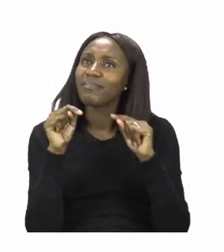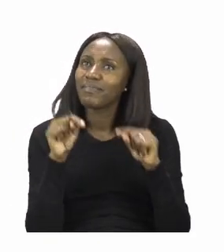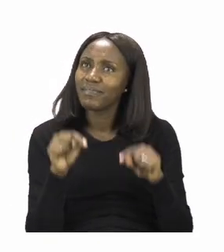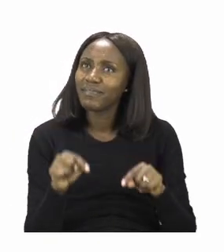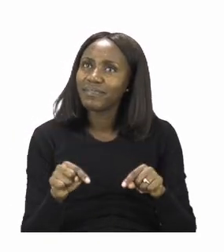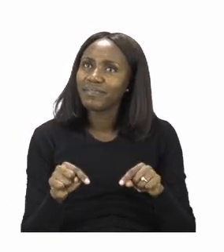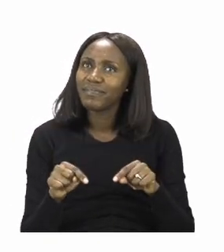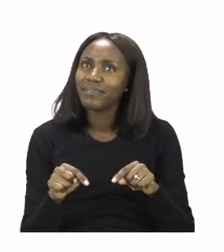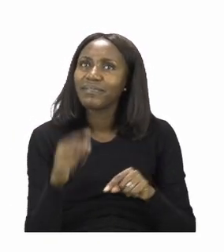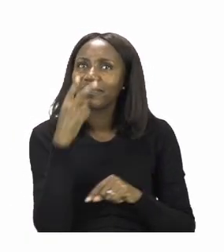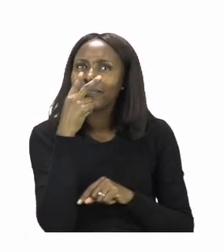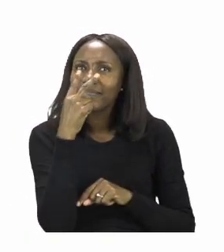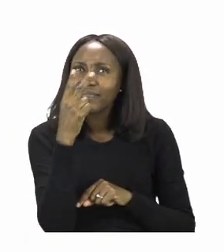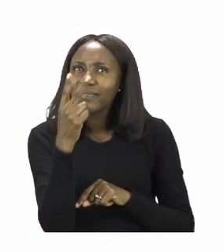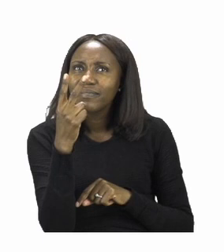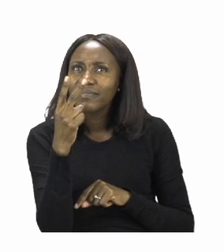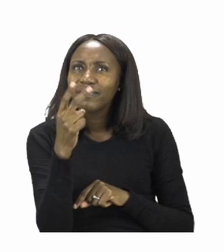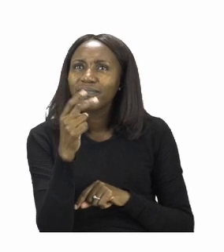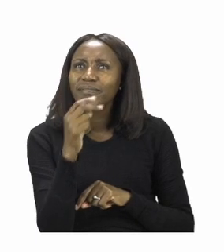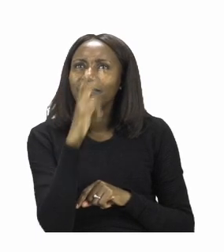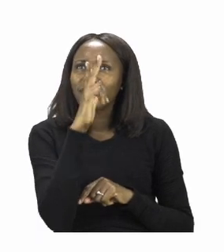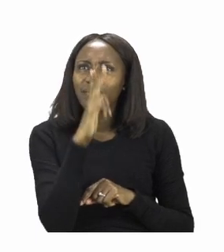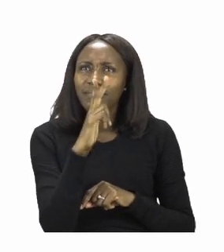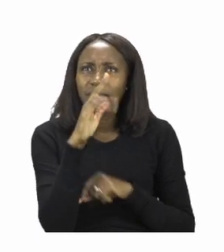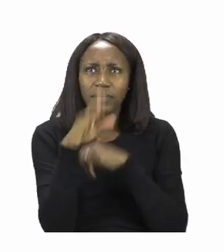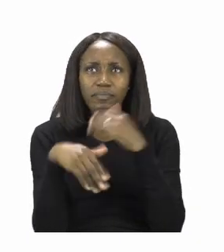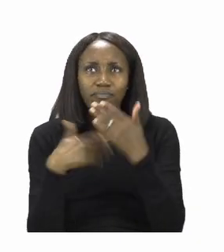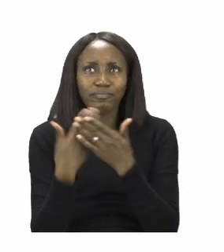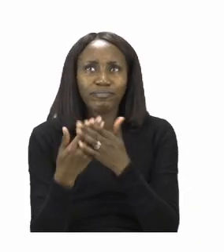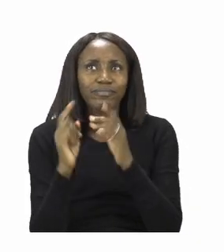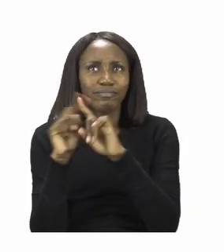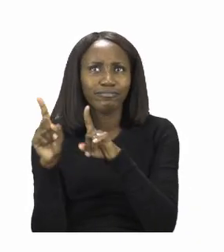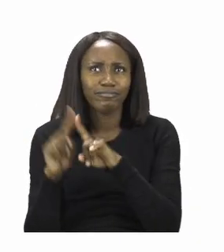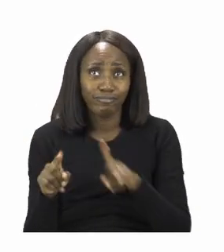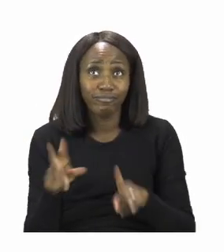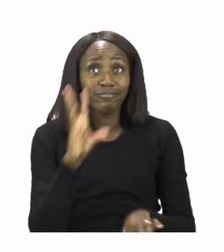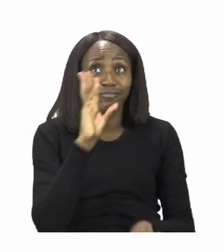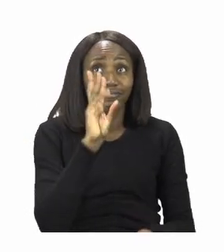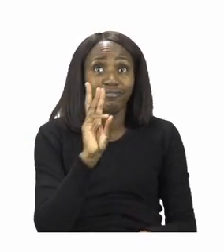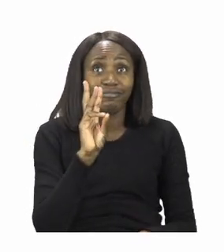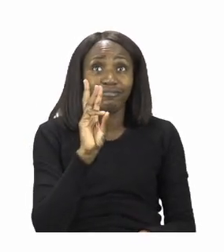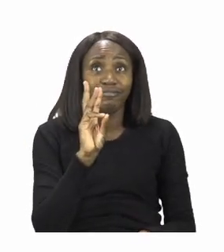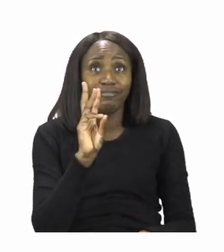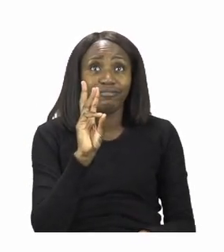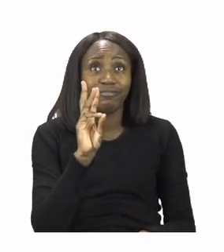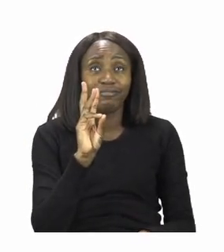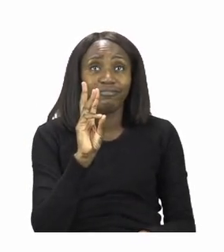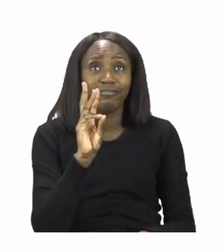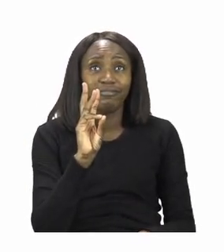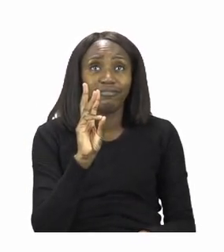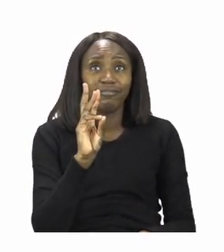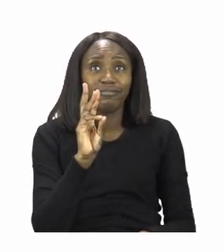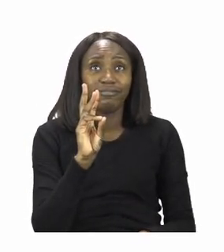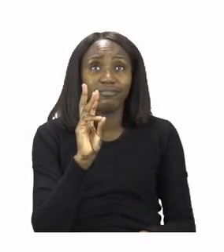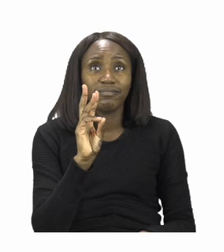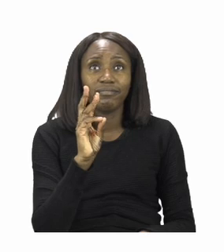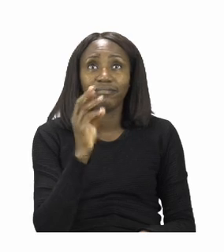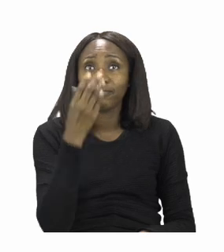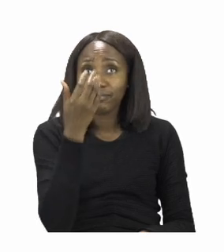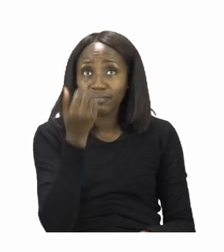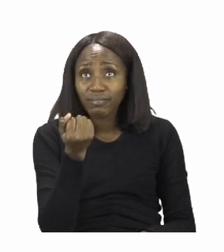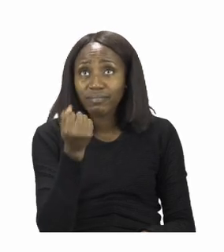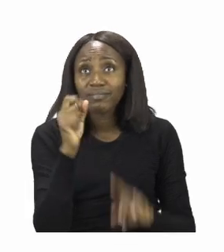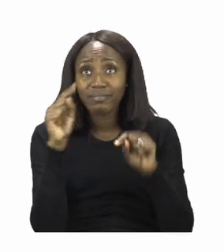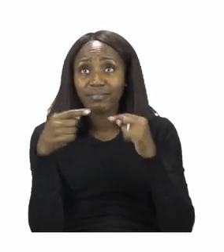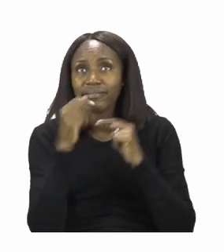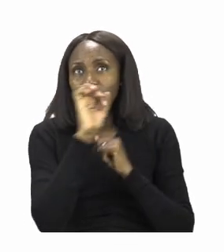can see that we have different people, 6 different people, who have things that belong